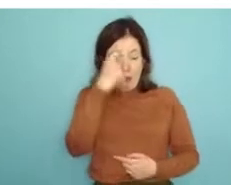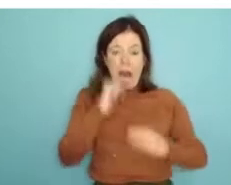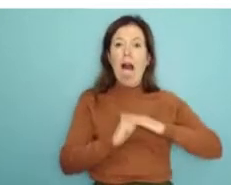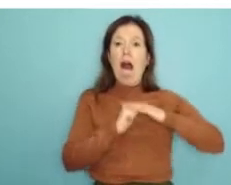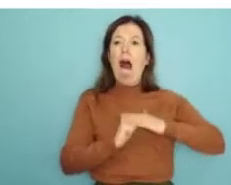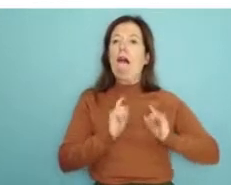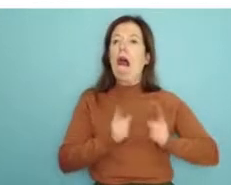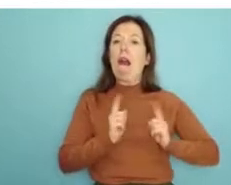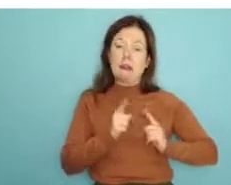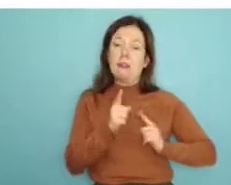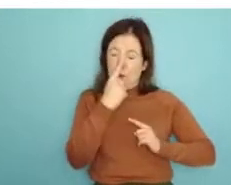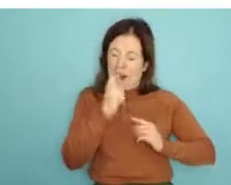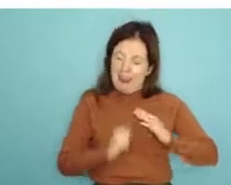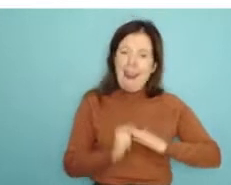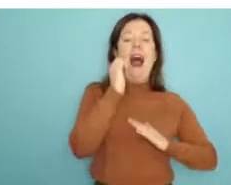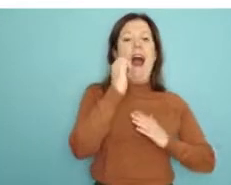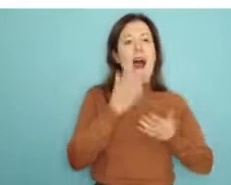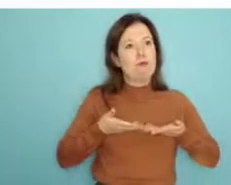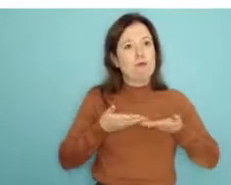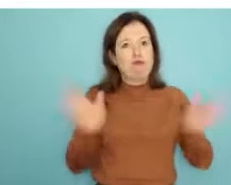So coming on to the next slide, please.